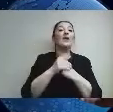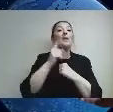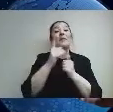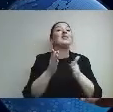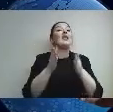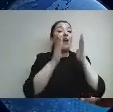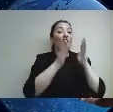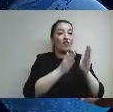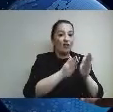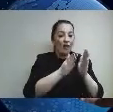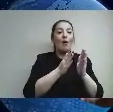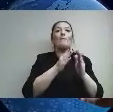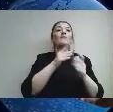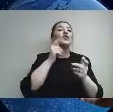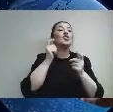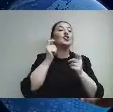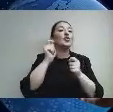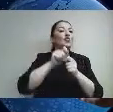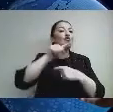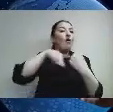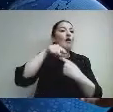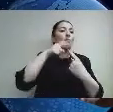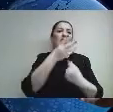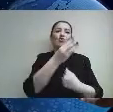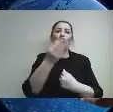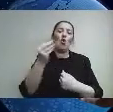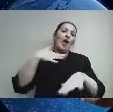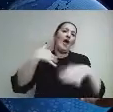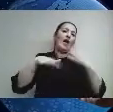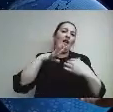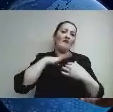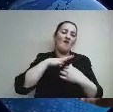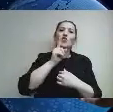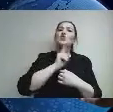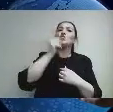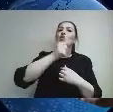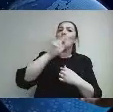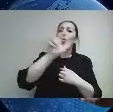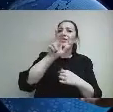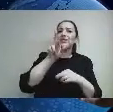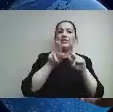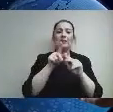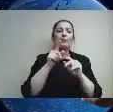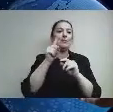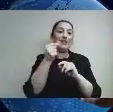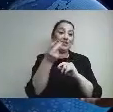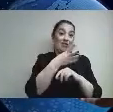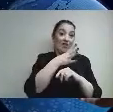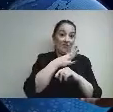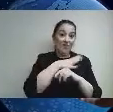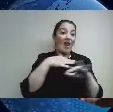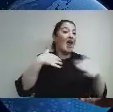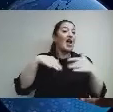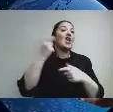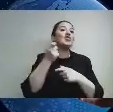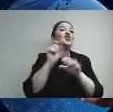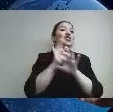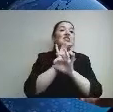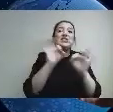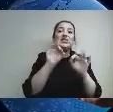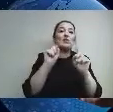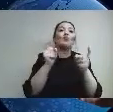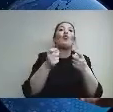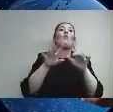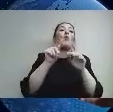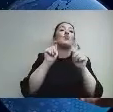punishments. And here we see actually a 30% unemployment ratio. There are actually